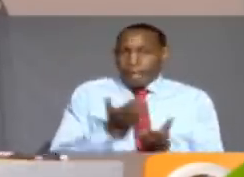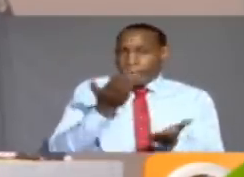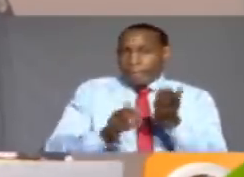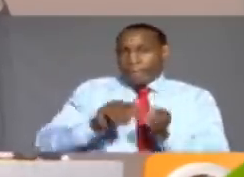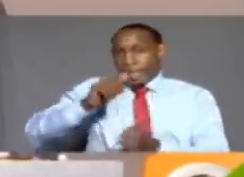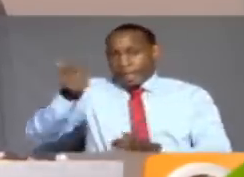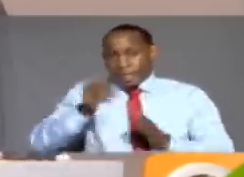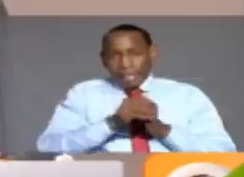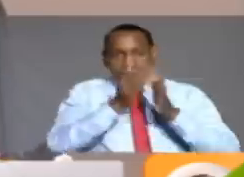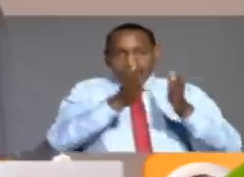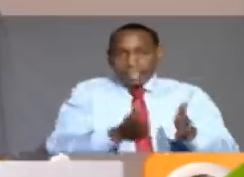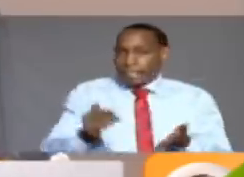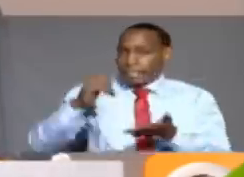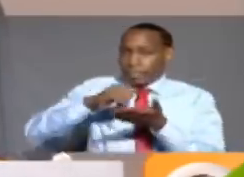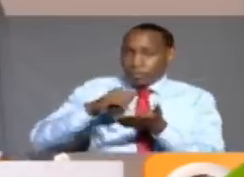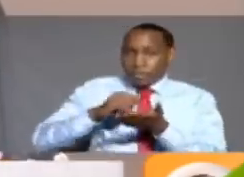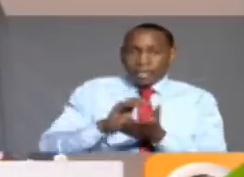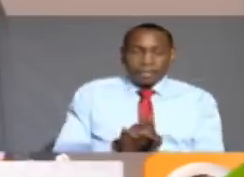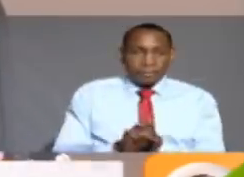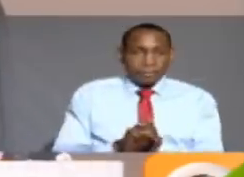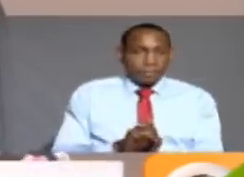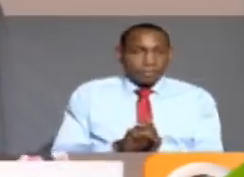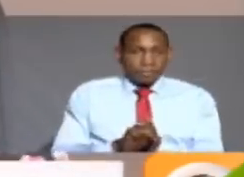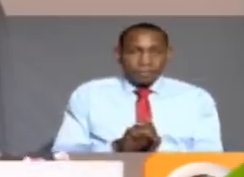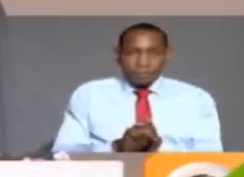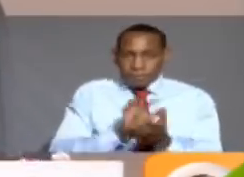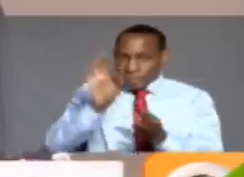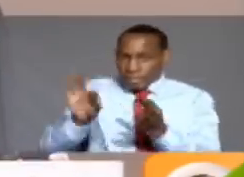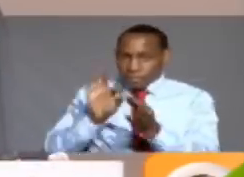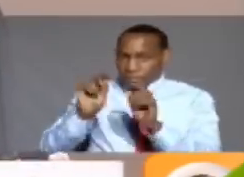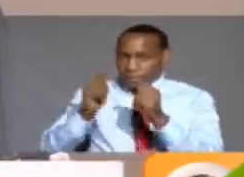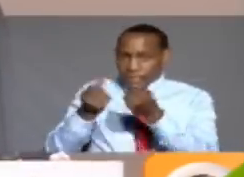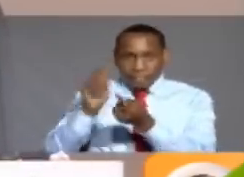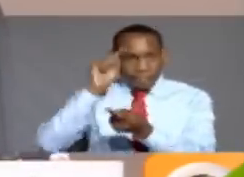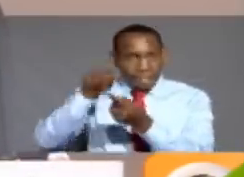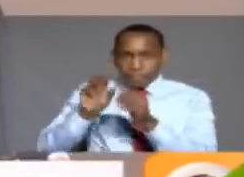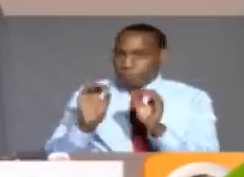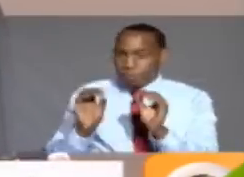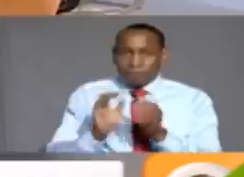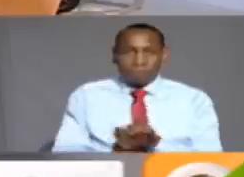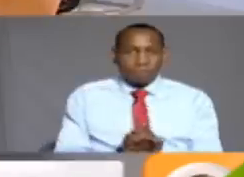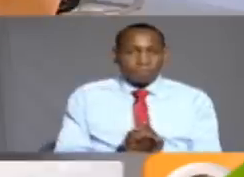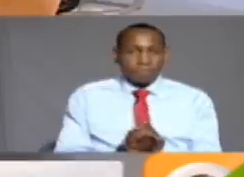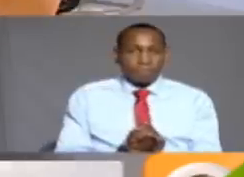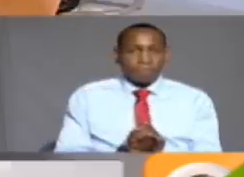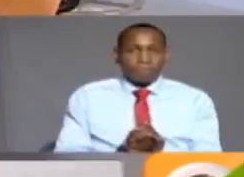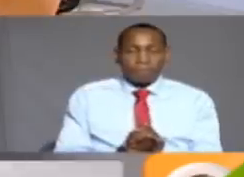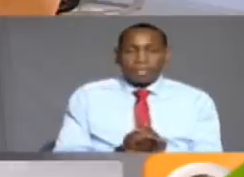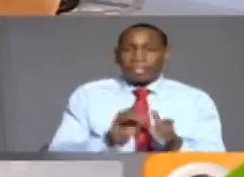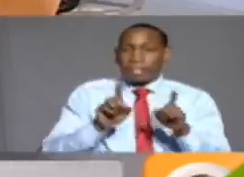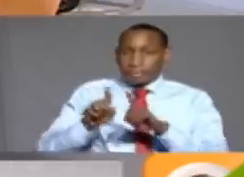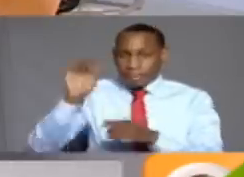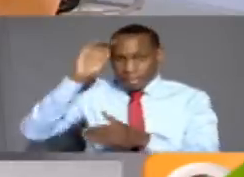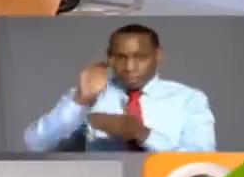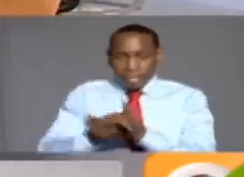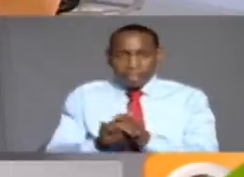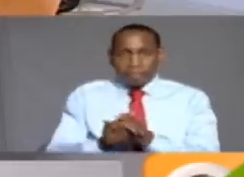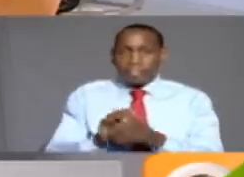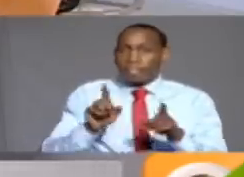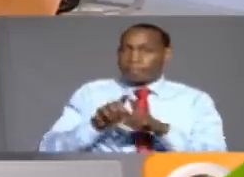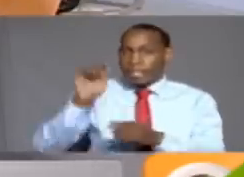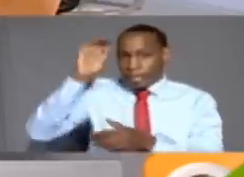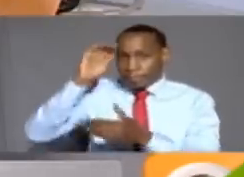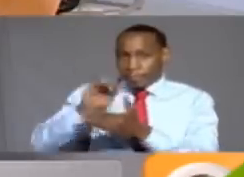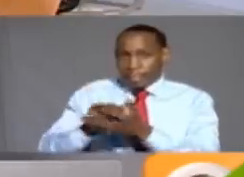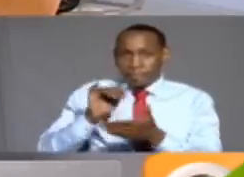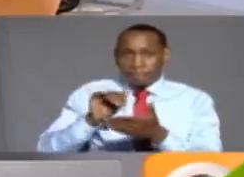other leaders, you know, so that I don't think it's a specific team. Though there are divisions. And I believe, I believe